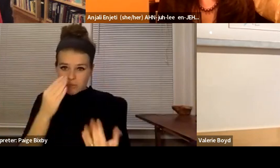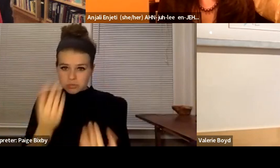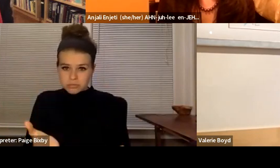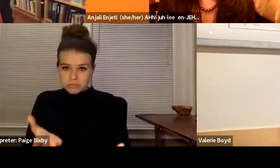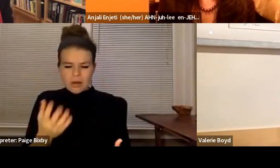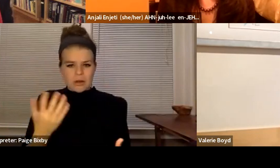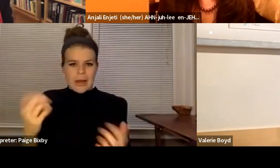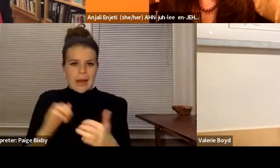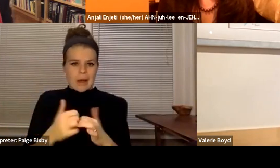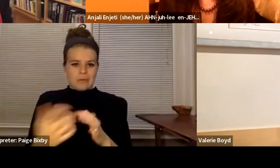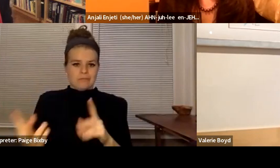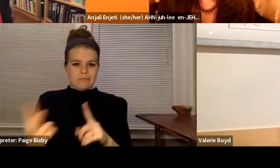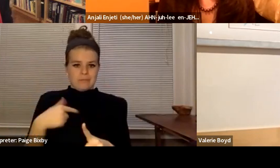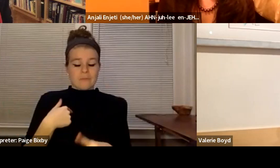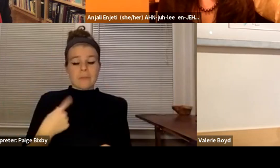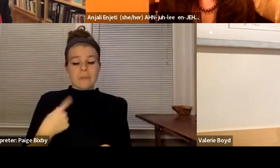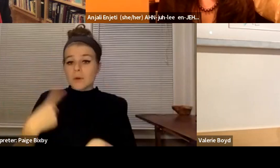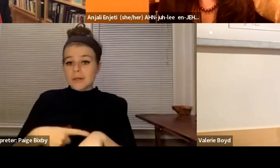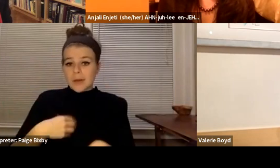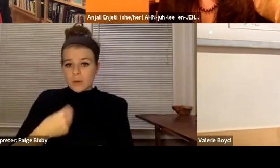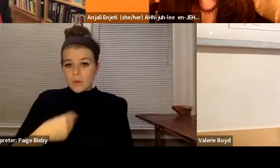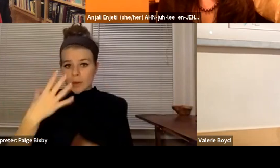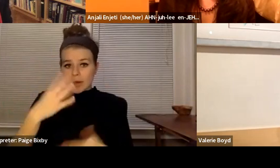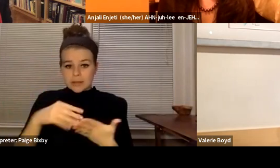One time I had a white student at Antioch, where I used to teach,